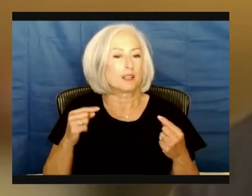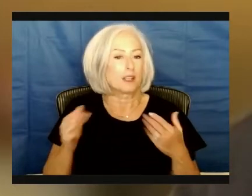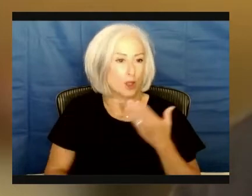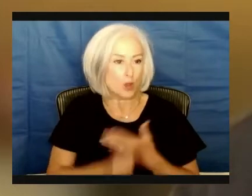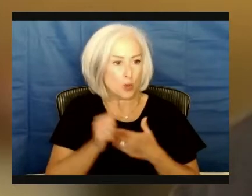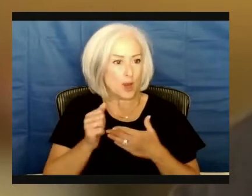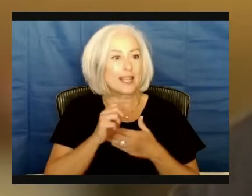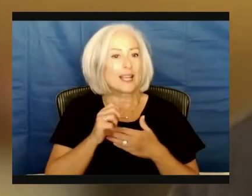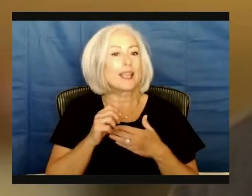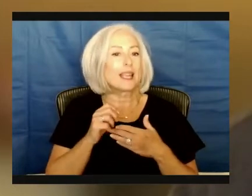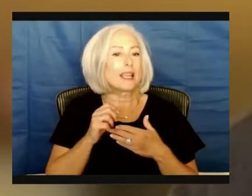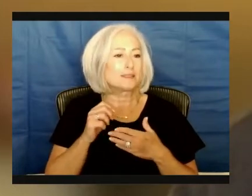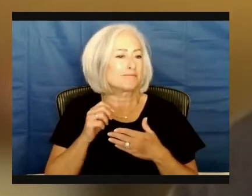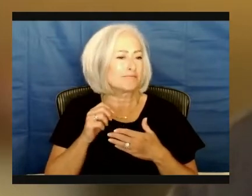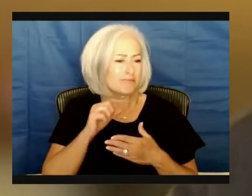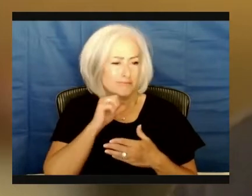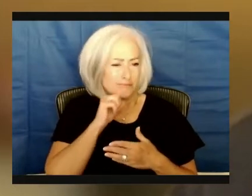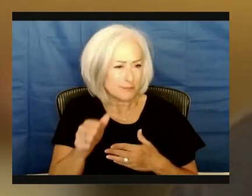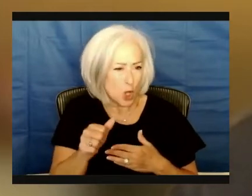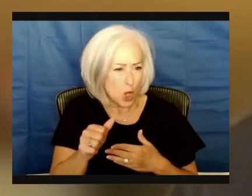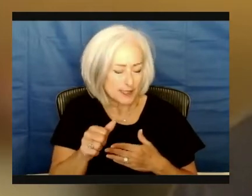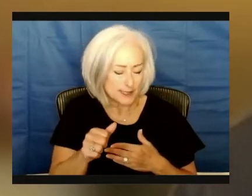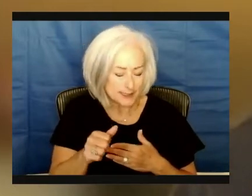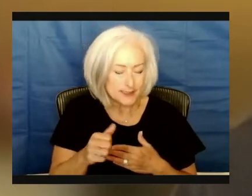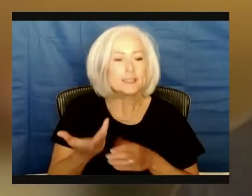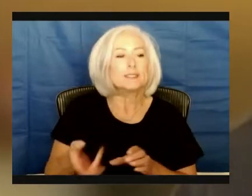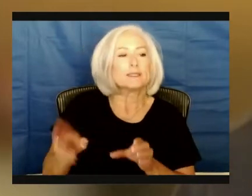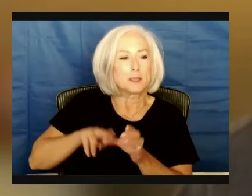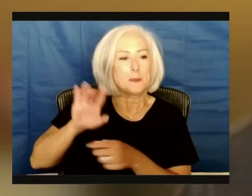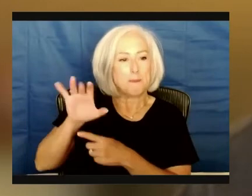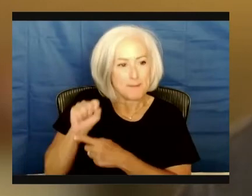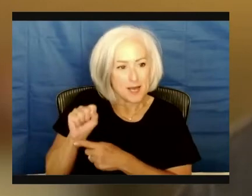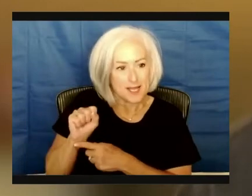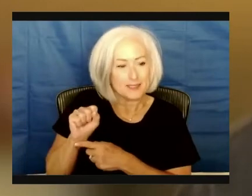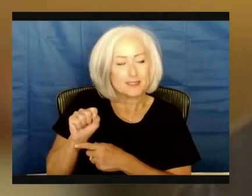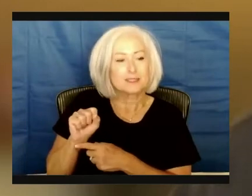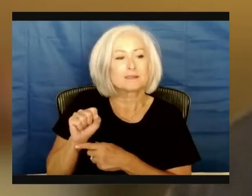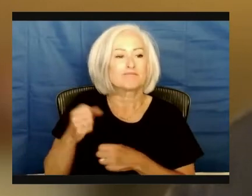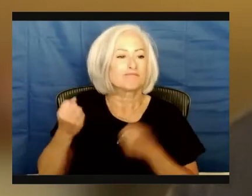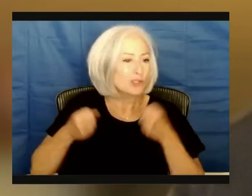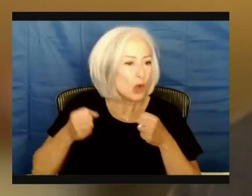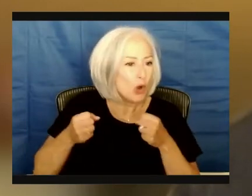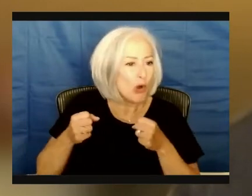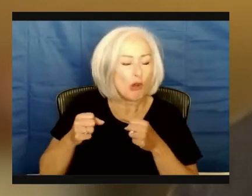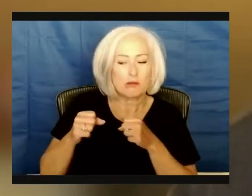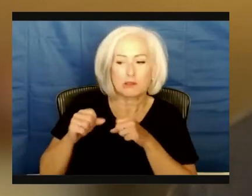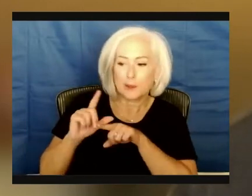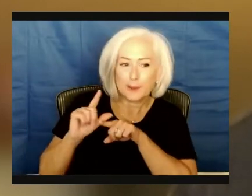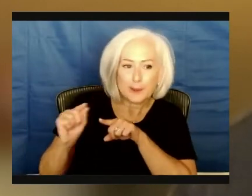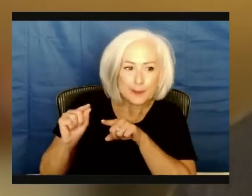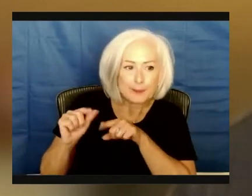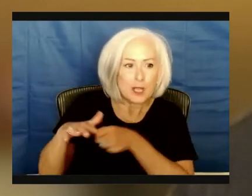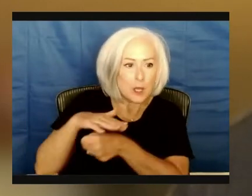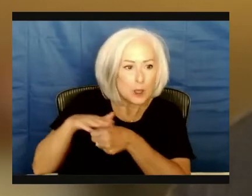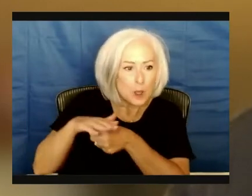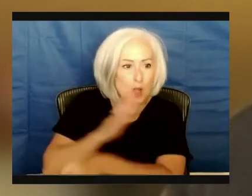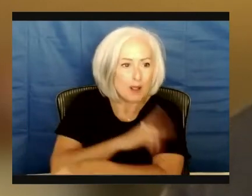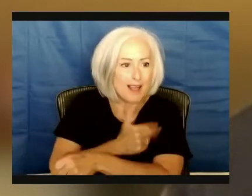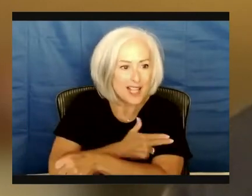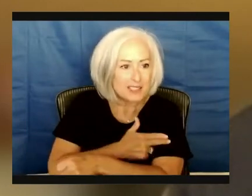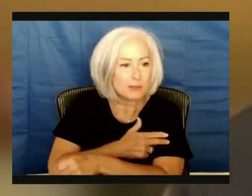even to a smaller local hospital, regional hospital that has the ability to take care of those minor